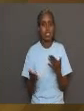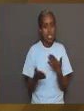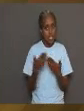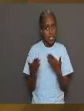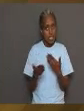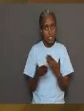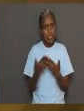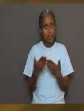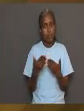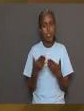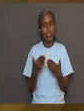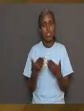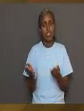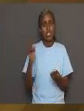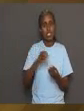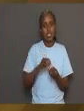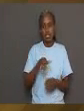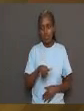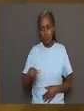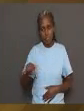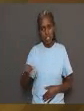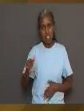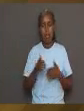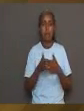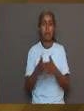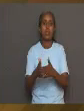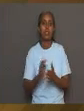simple extension of the same principle.